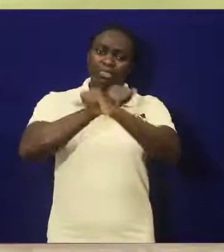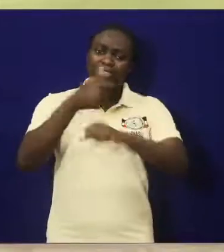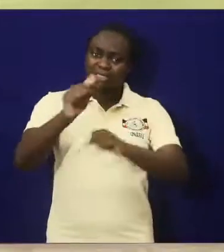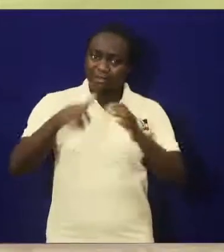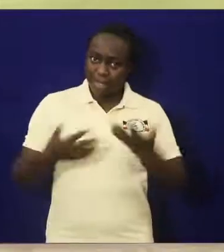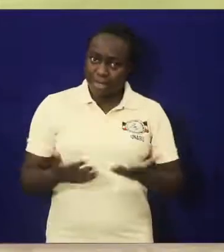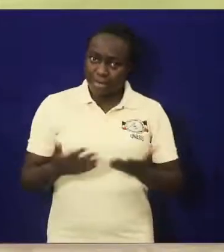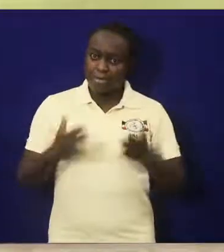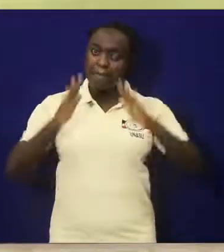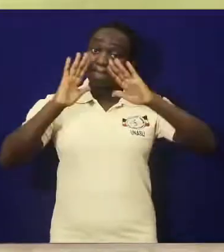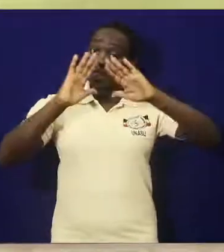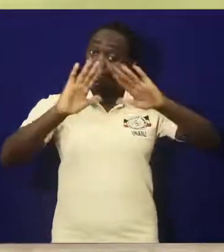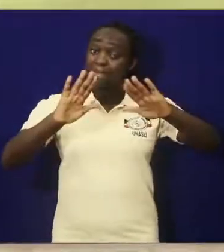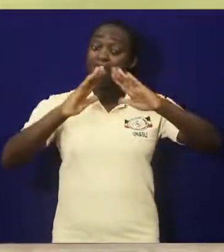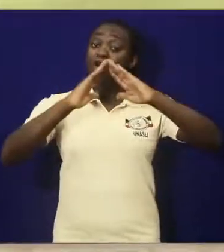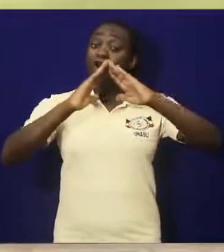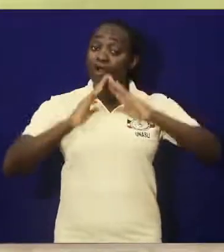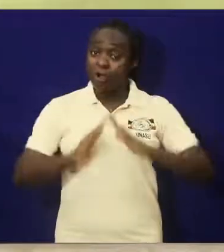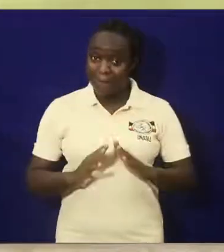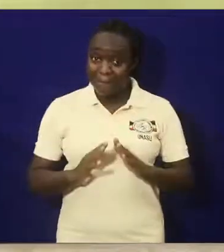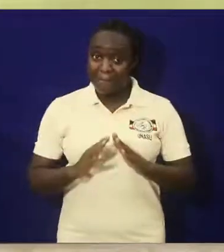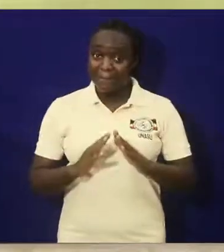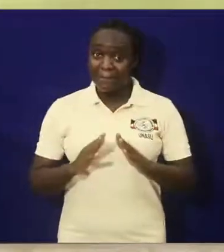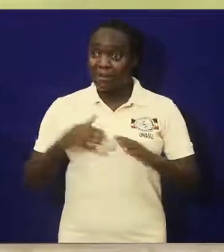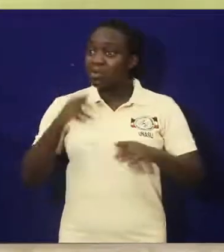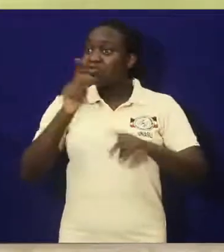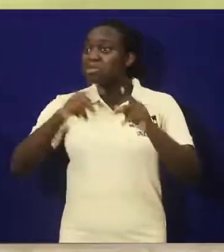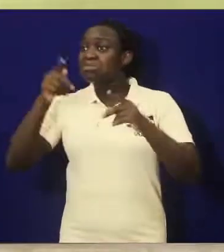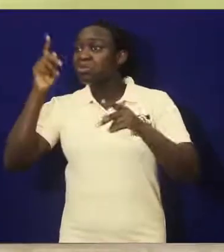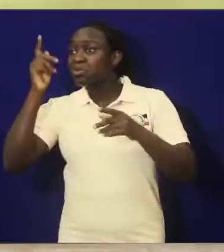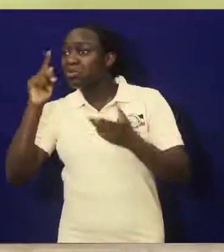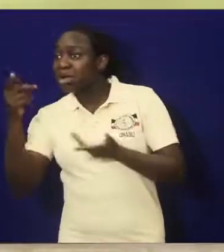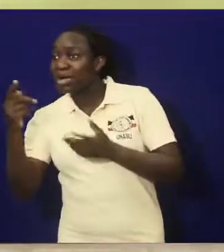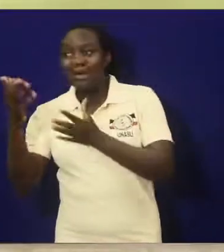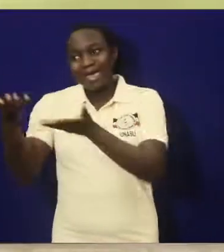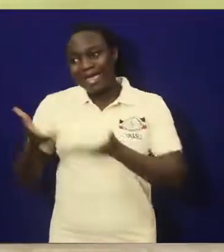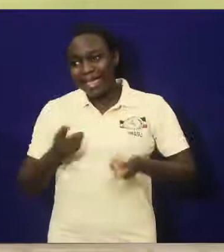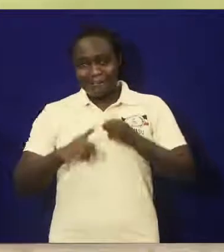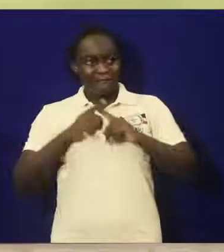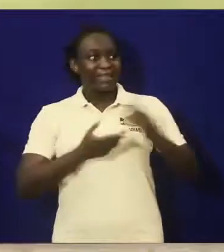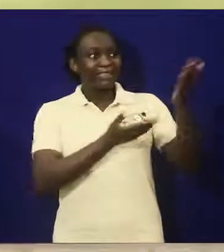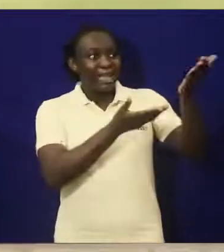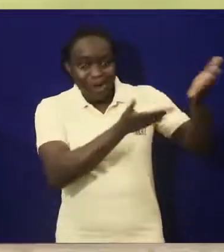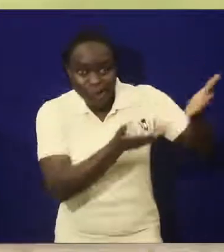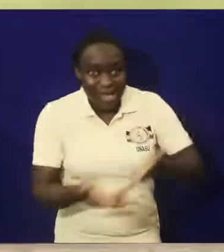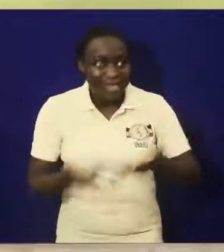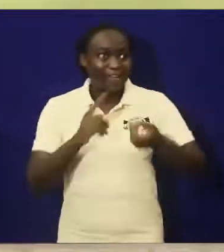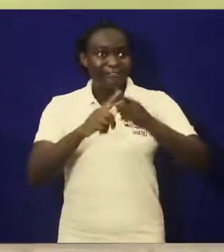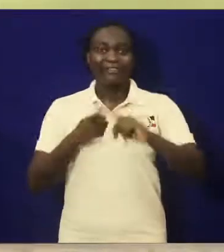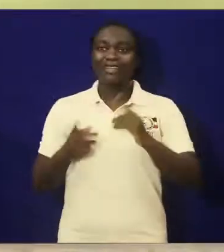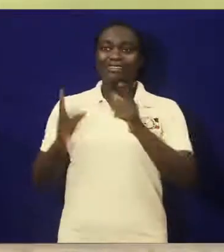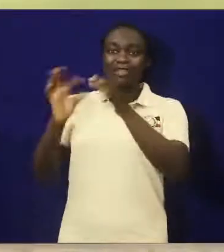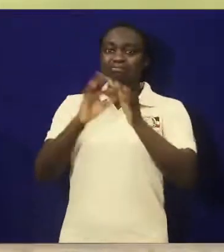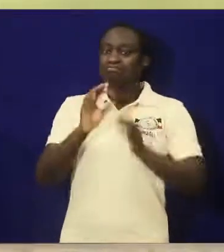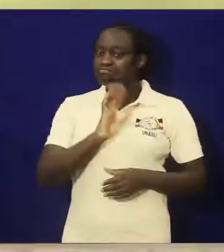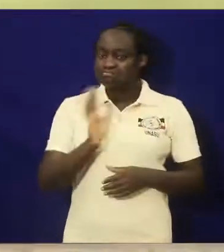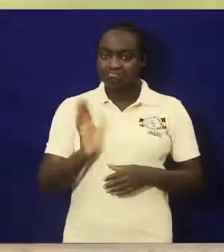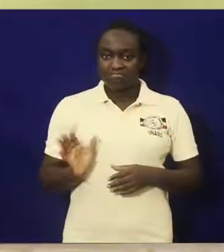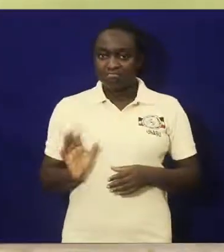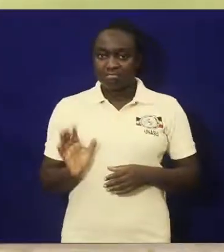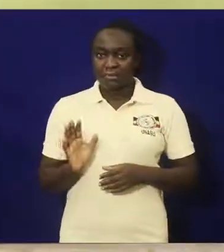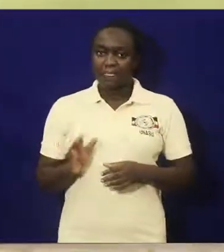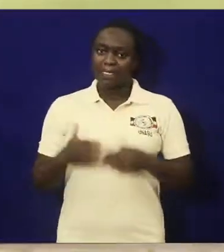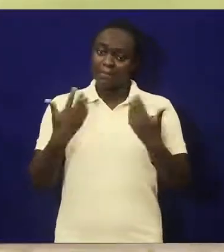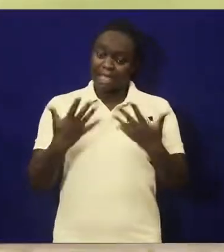home. You don't have to welcome strangers. And washing your hands with soap